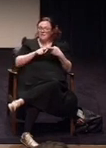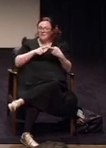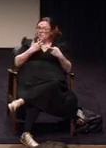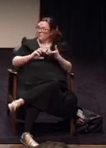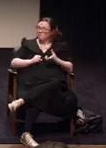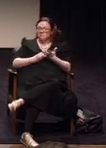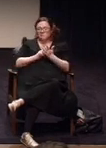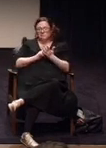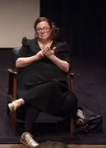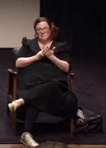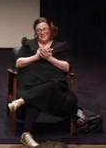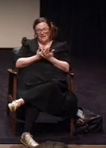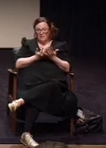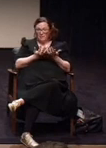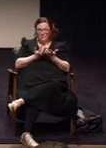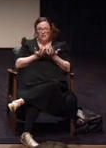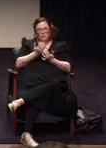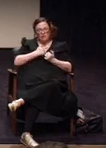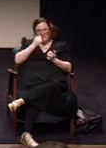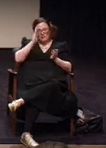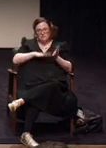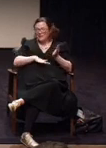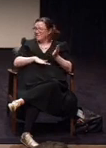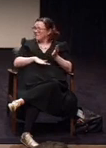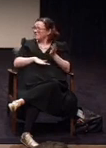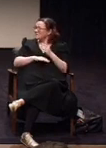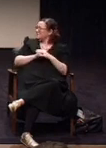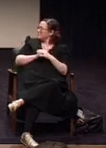And one thing we did adjust is this,